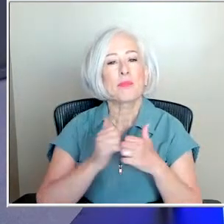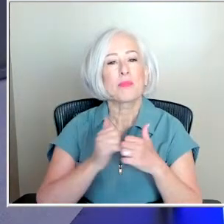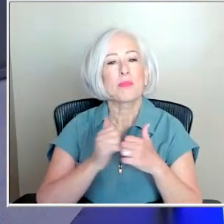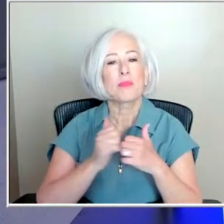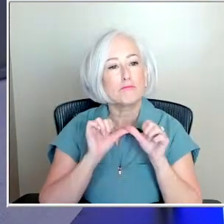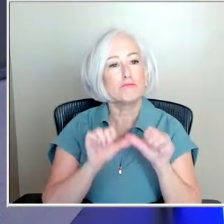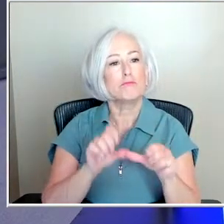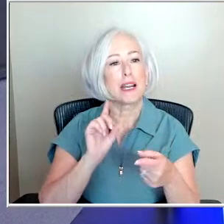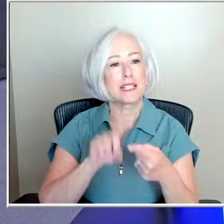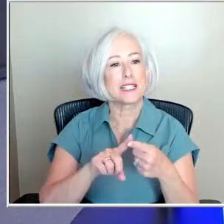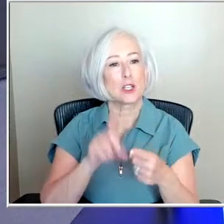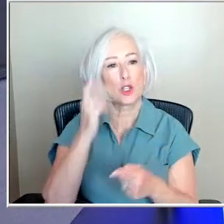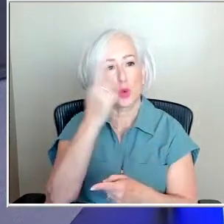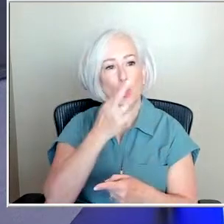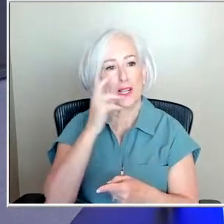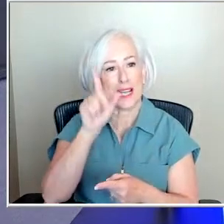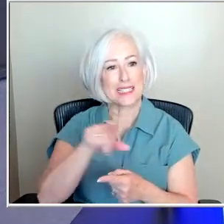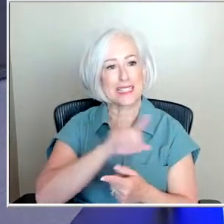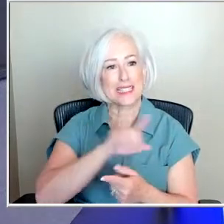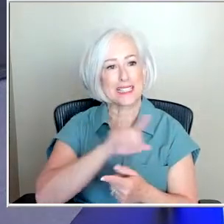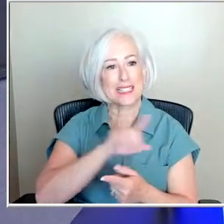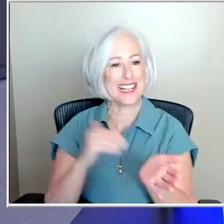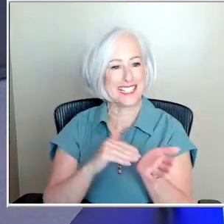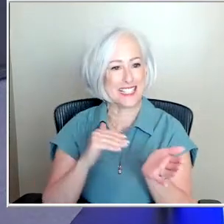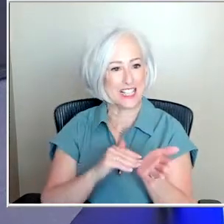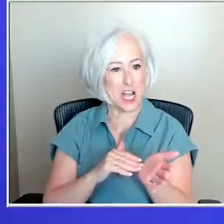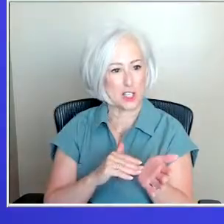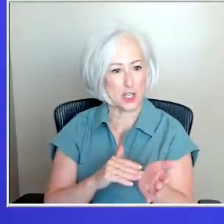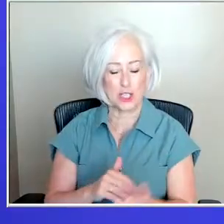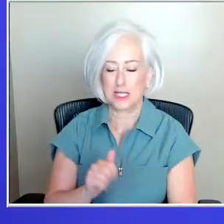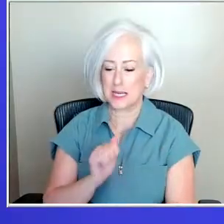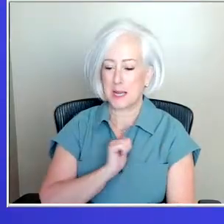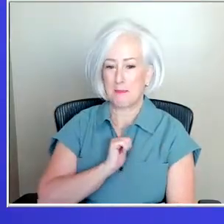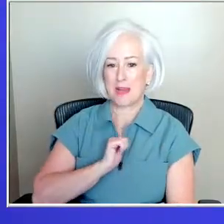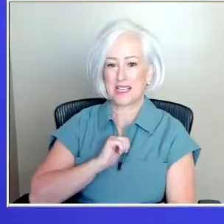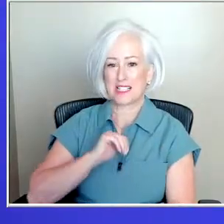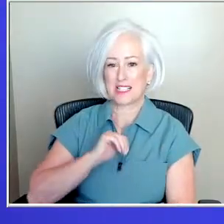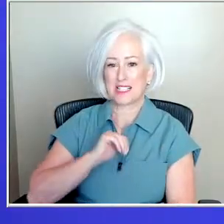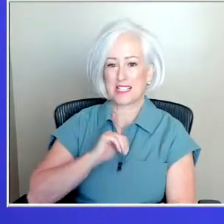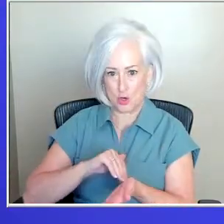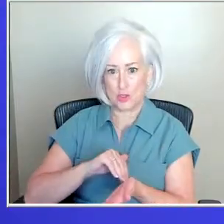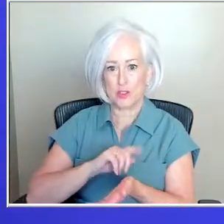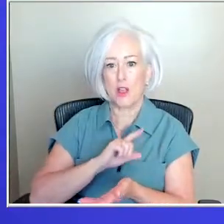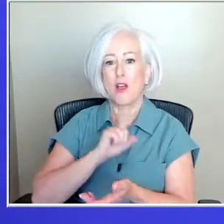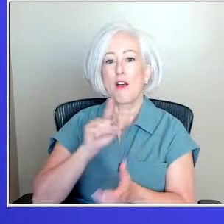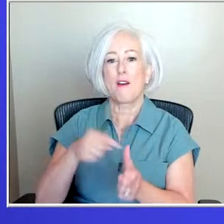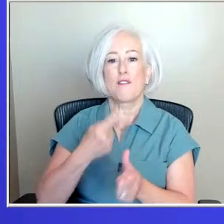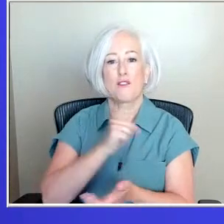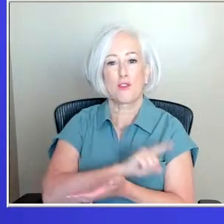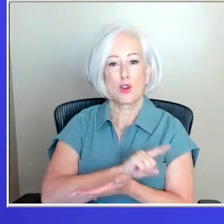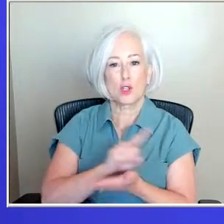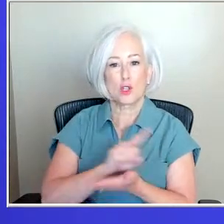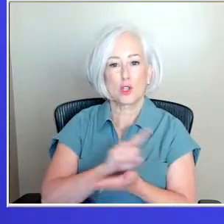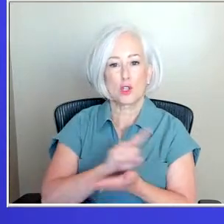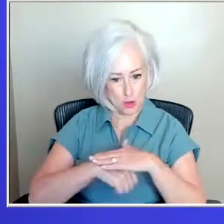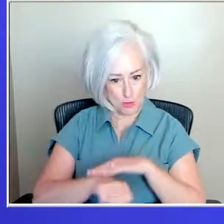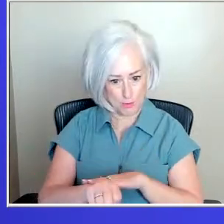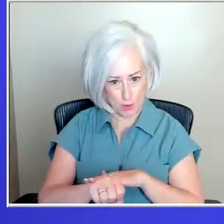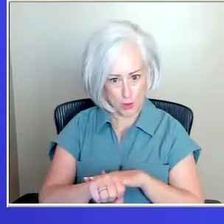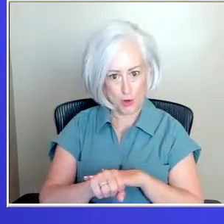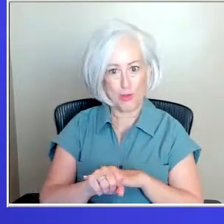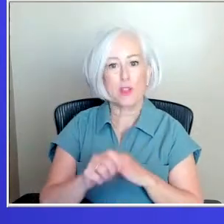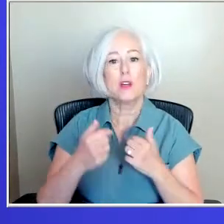needed to get to a doctor? Well, being a nurse, that was Yes. my first week back to work postpartum, actually. And so I went to one